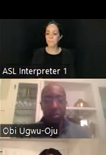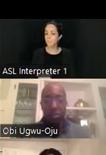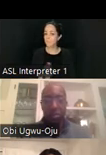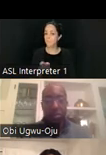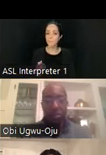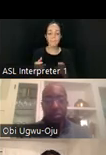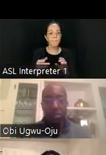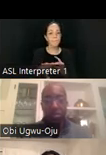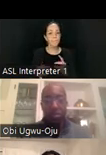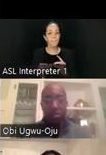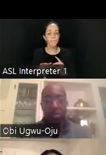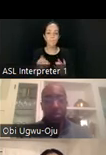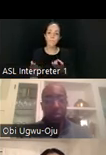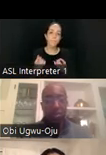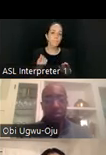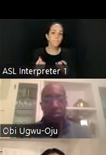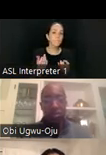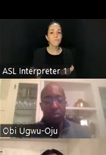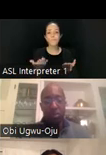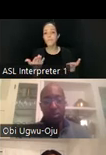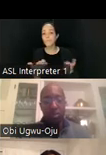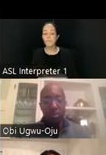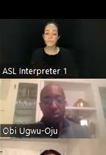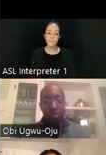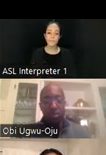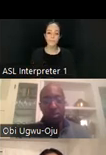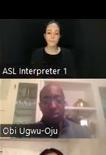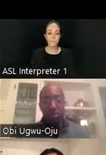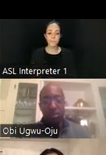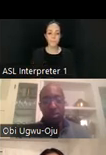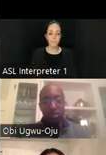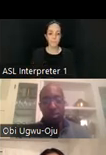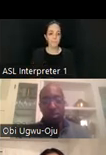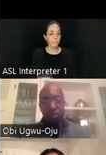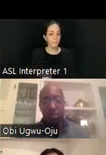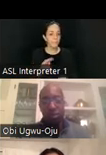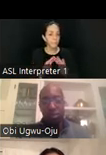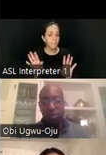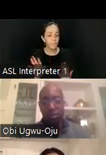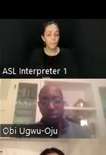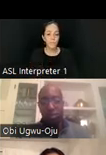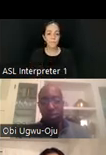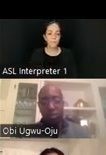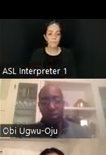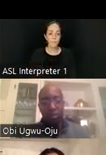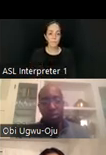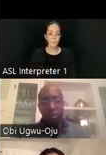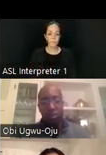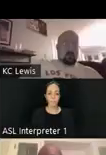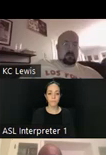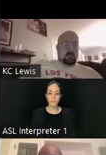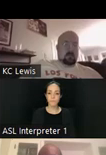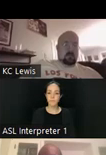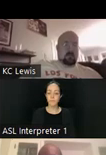comments, feedback, suggestions, recommendations, or point of clarification for the section that was covered by